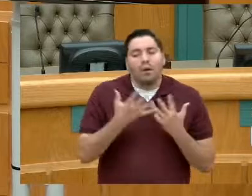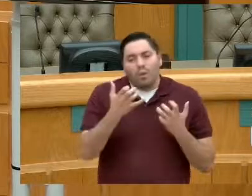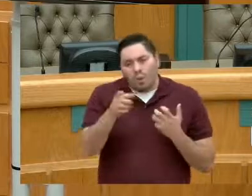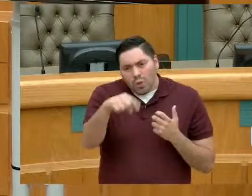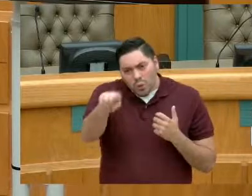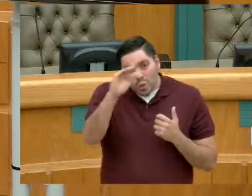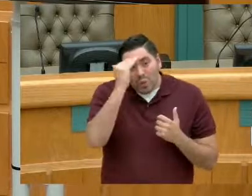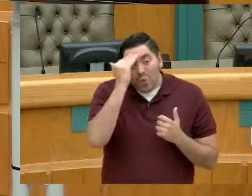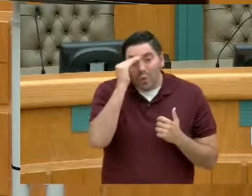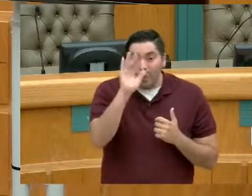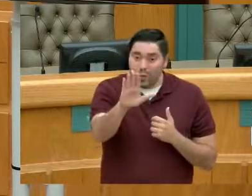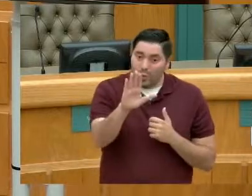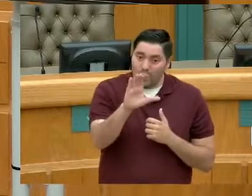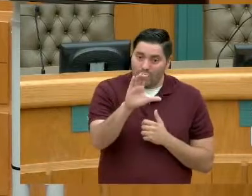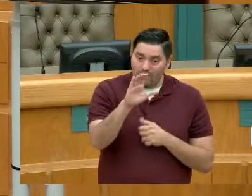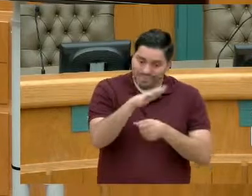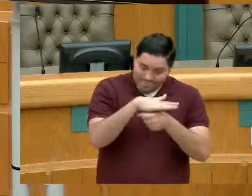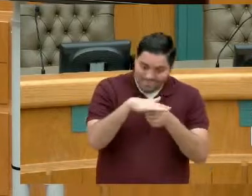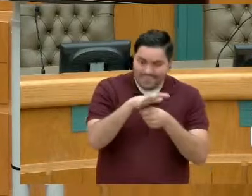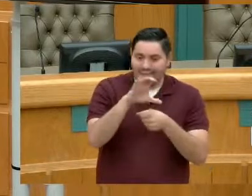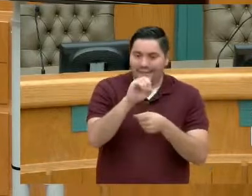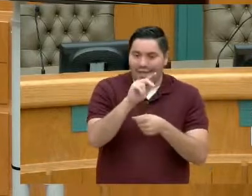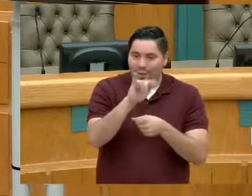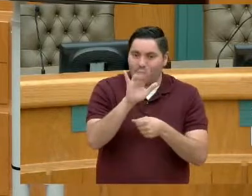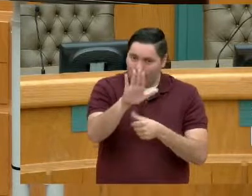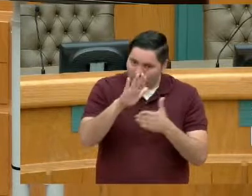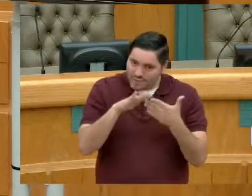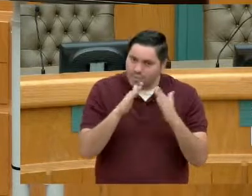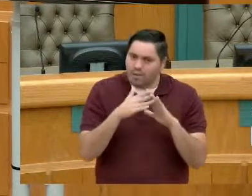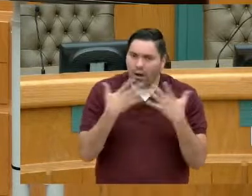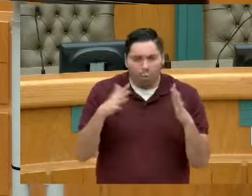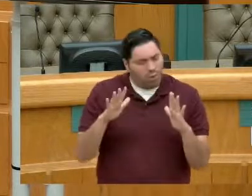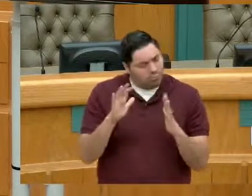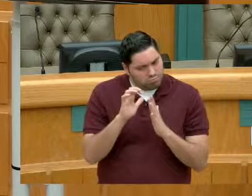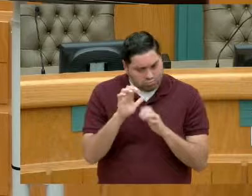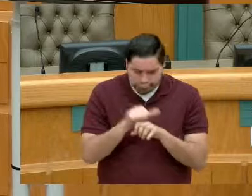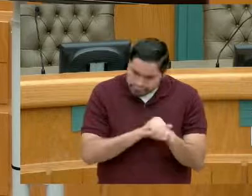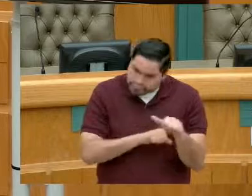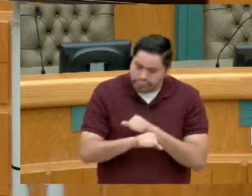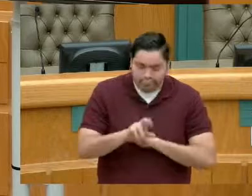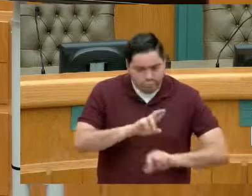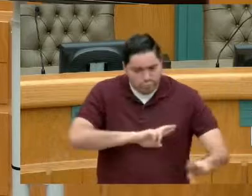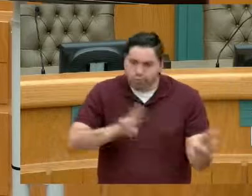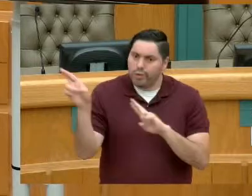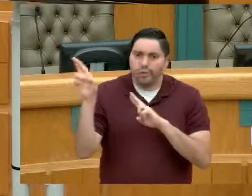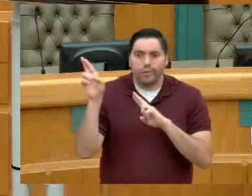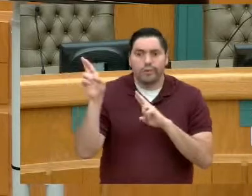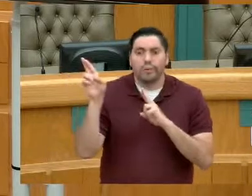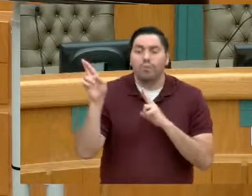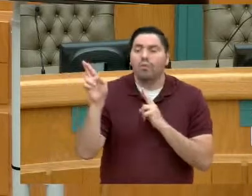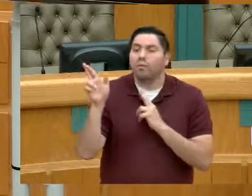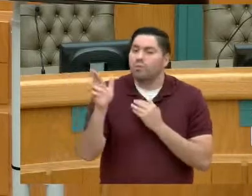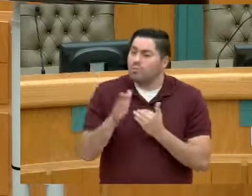that your county, and I know your city, is equipped and ready and prepared to make